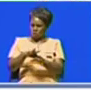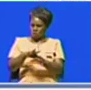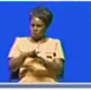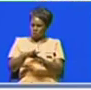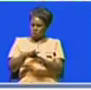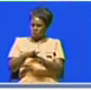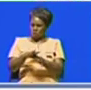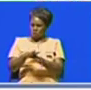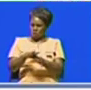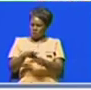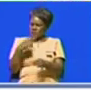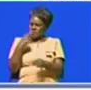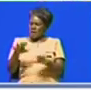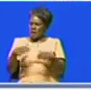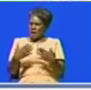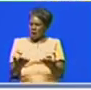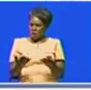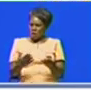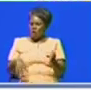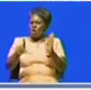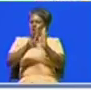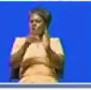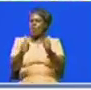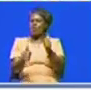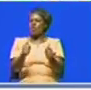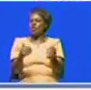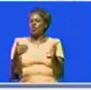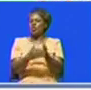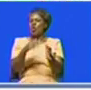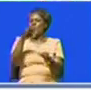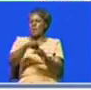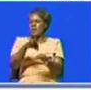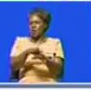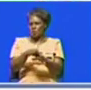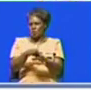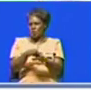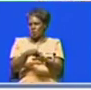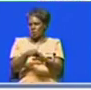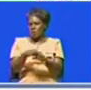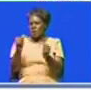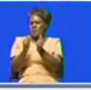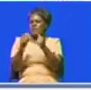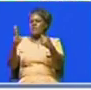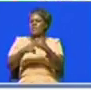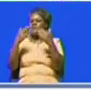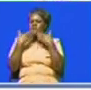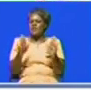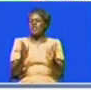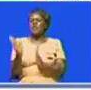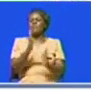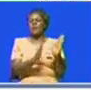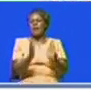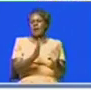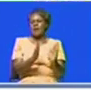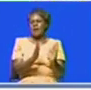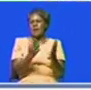you able to come and say that? Under what law are you able to stop elections? And since they're already set for October 17th or whatever,